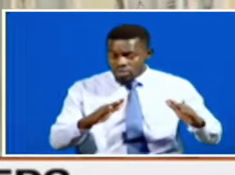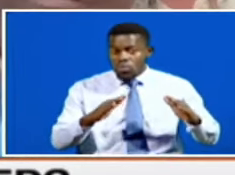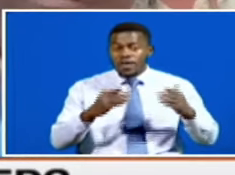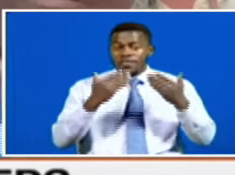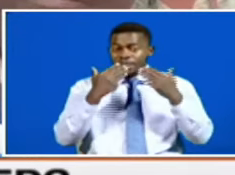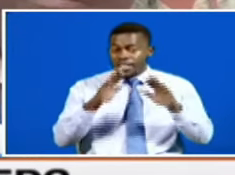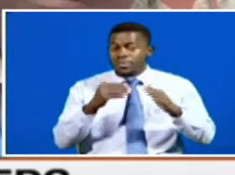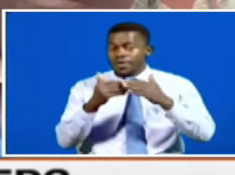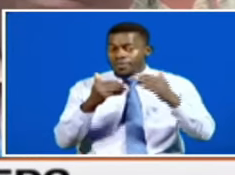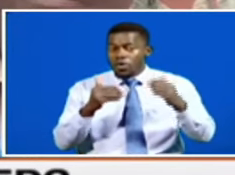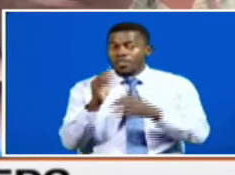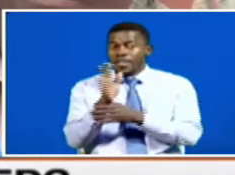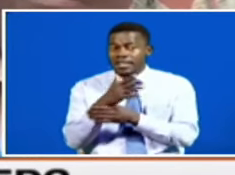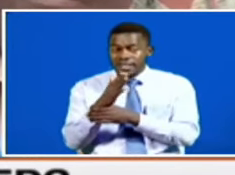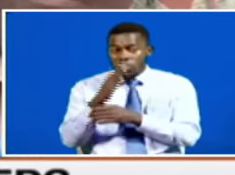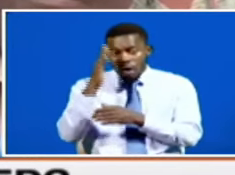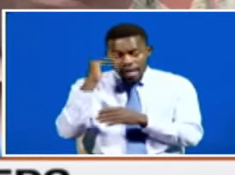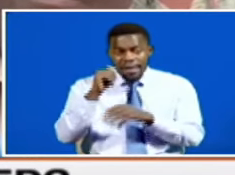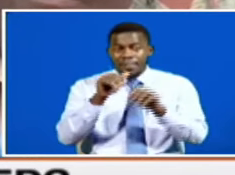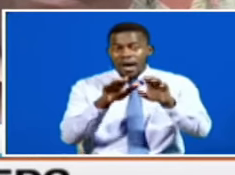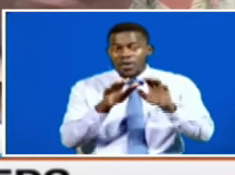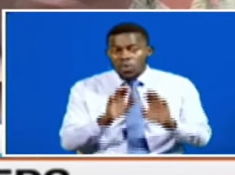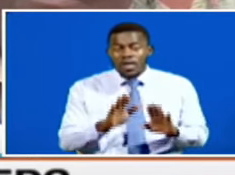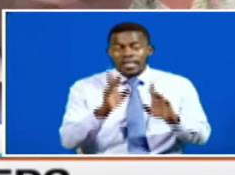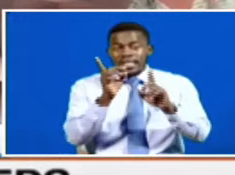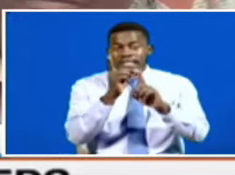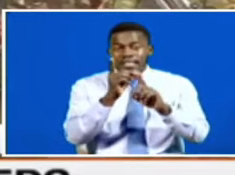because the funeral will be